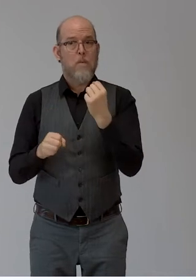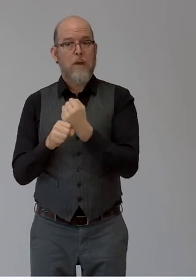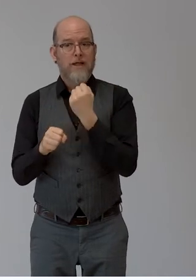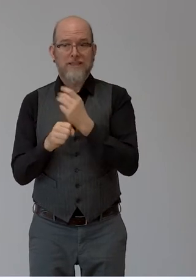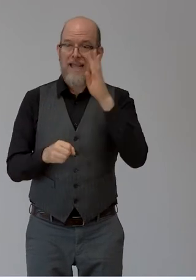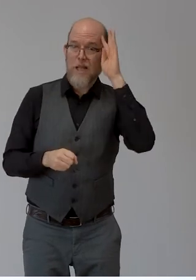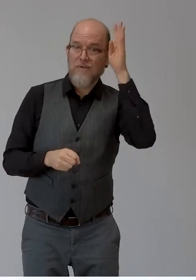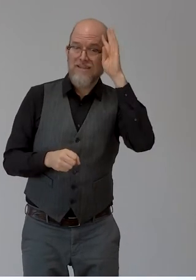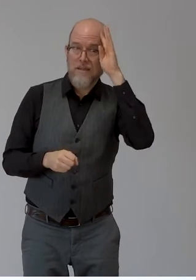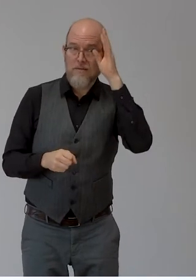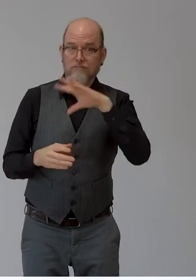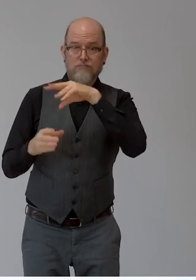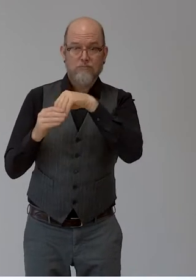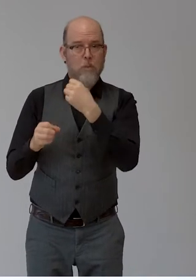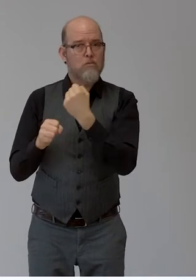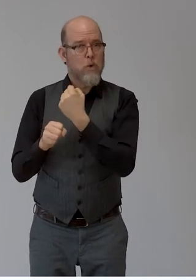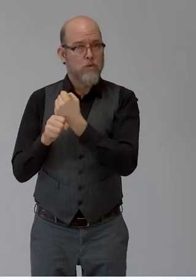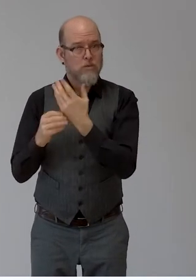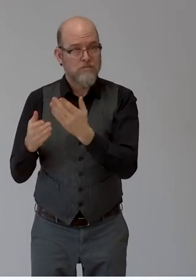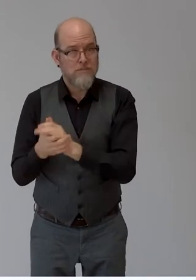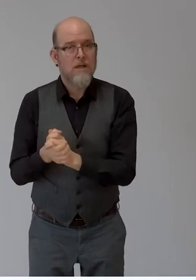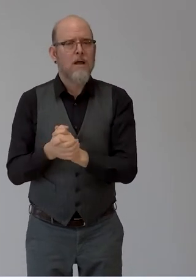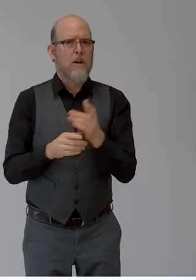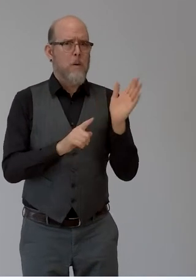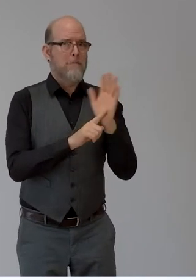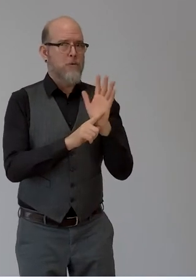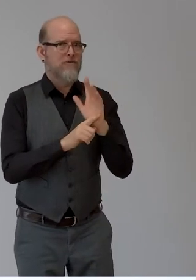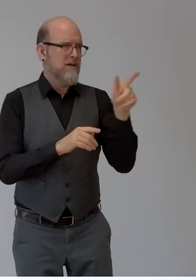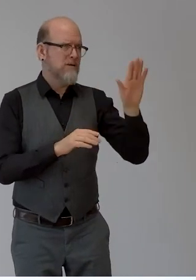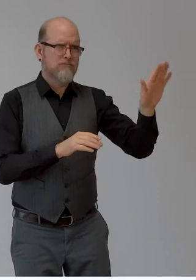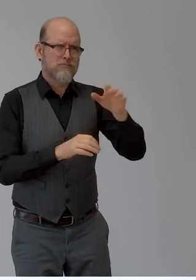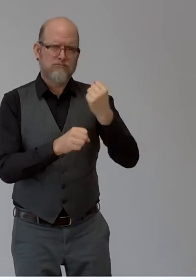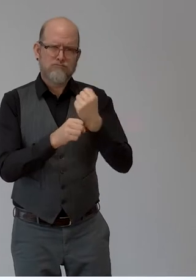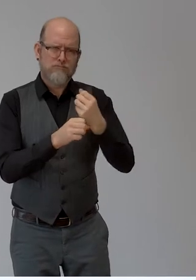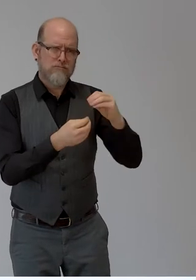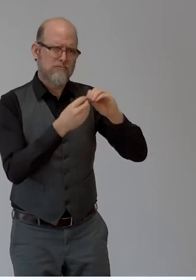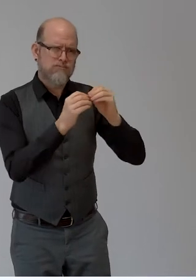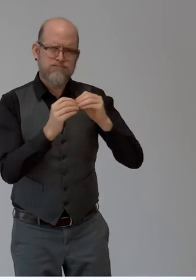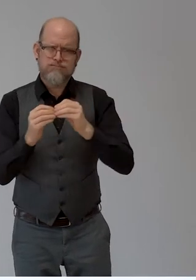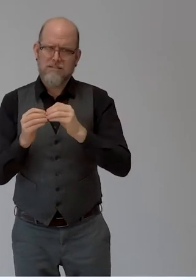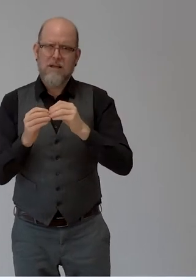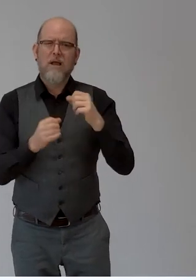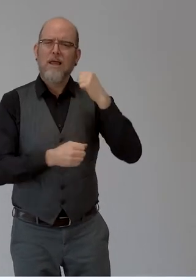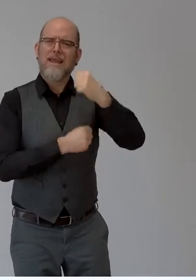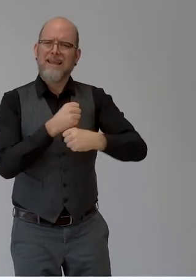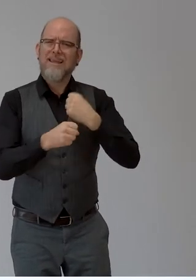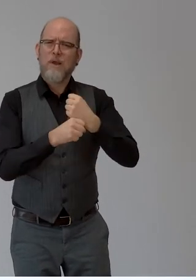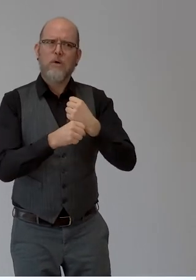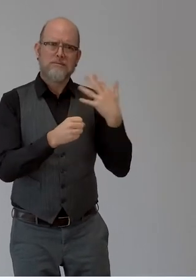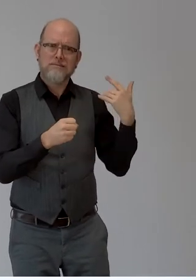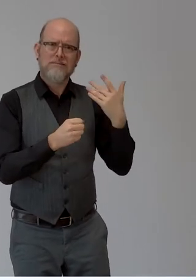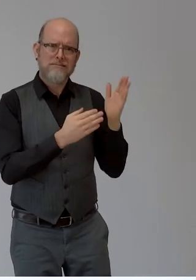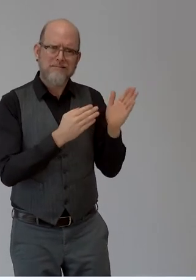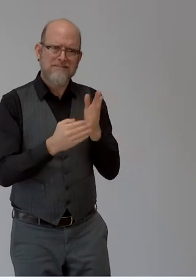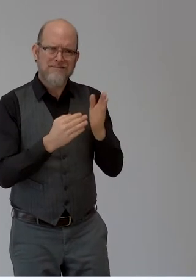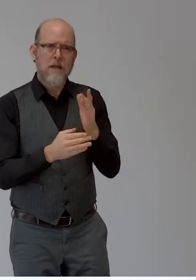their activity. This year's topic is employment for persons with disabilities and ICT, which stands for